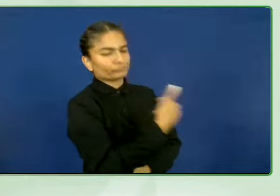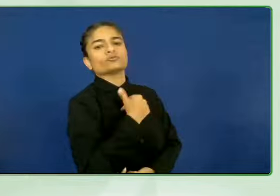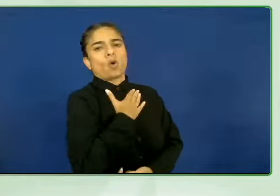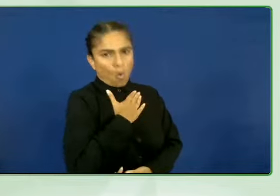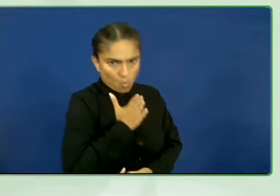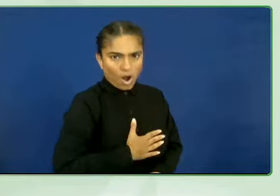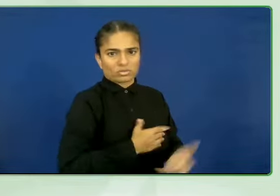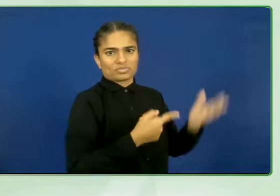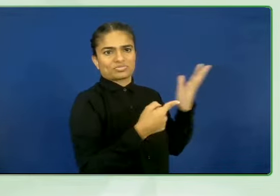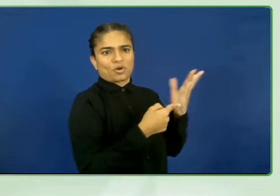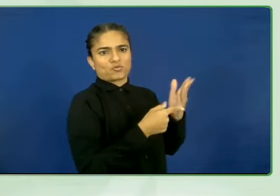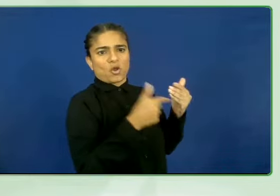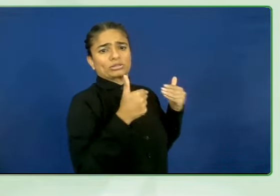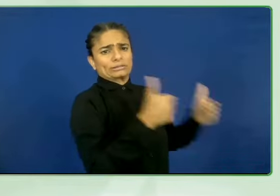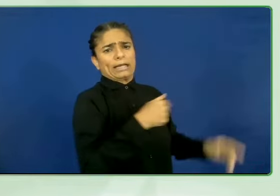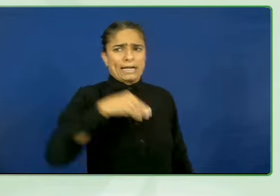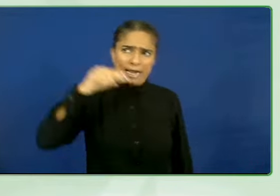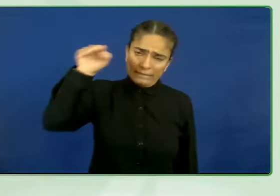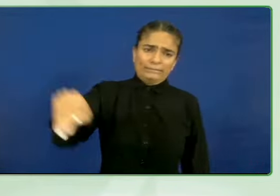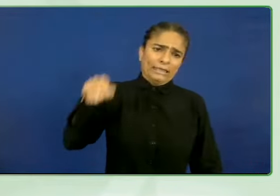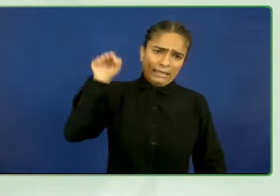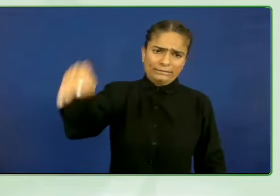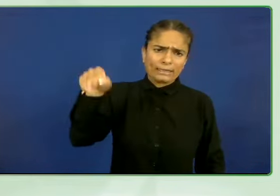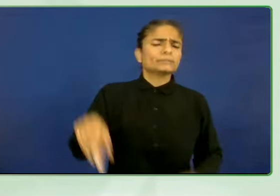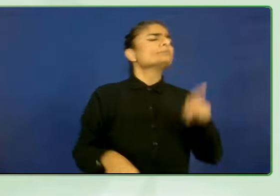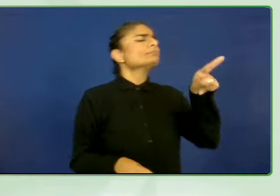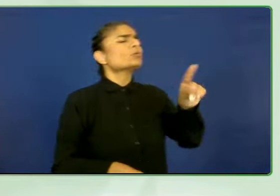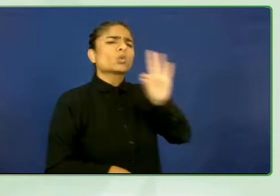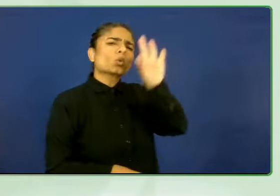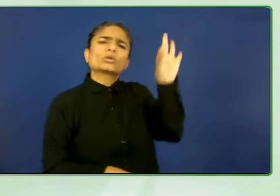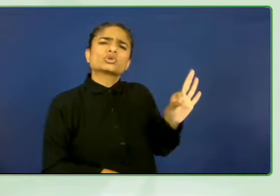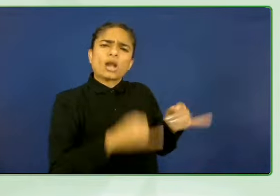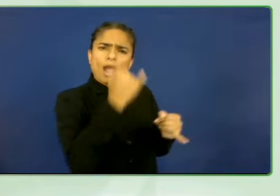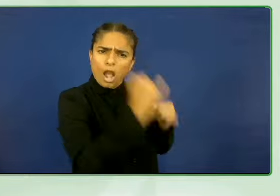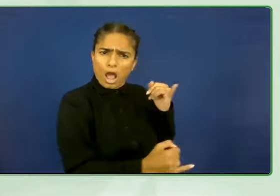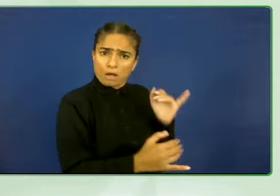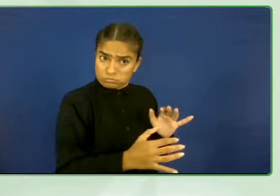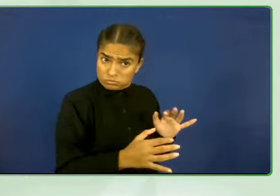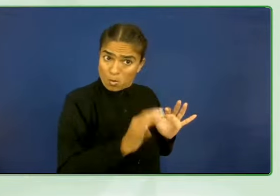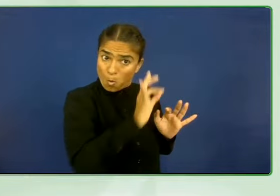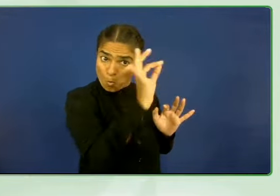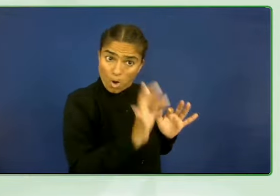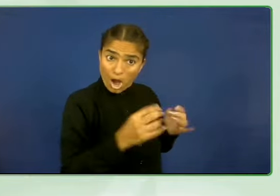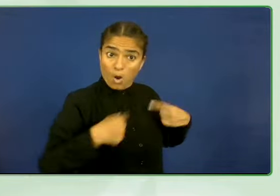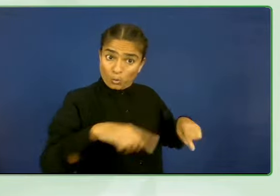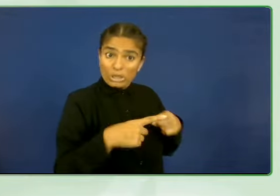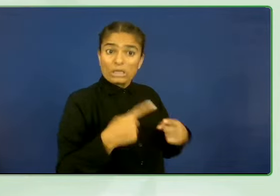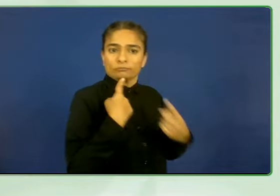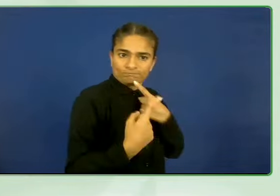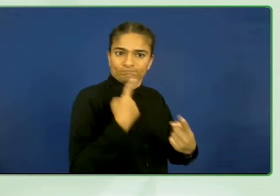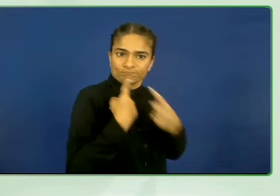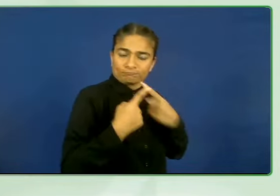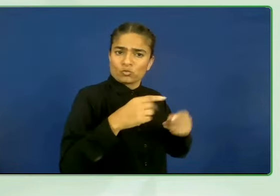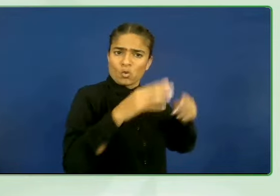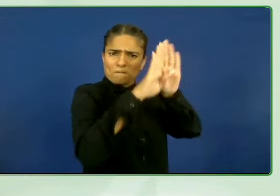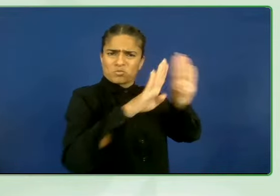last question, because always the discussion we have with the museum, is it as a, so to